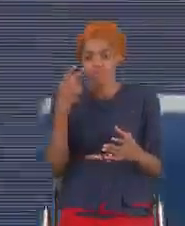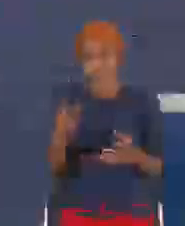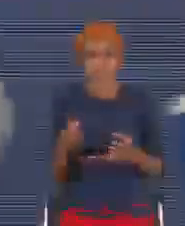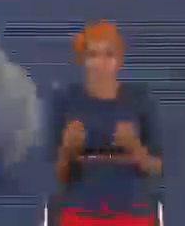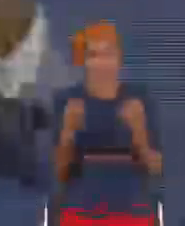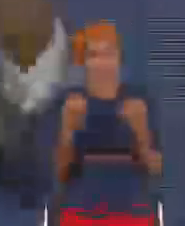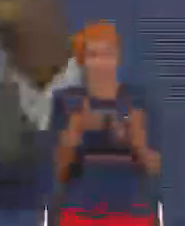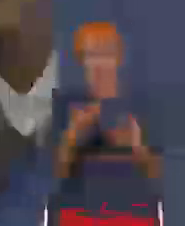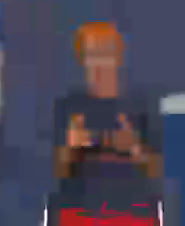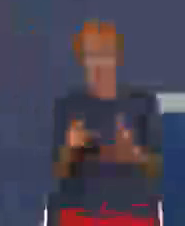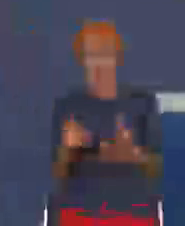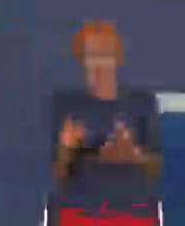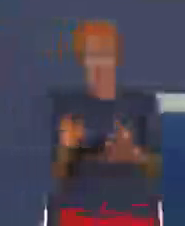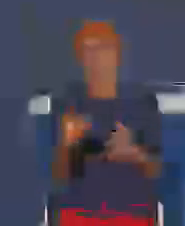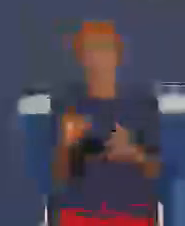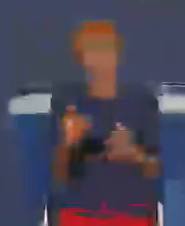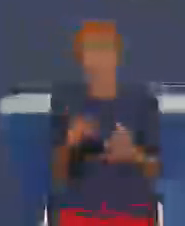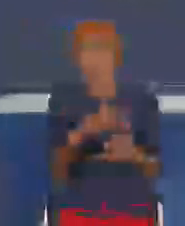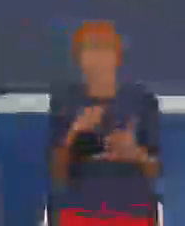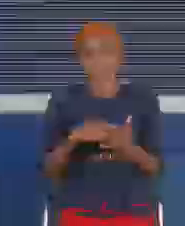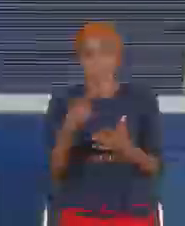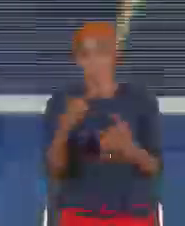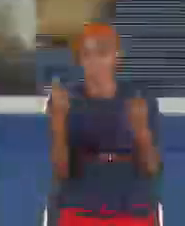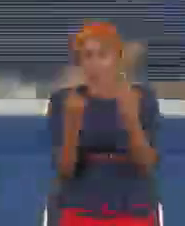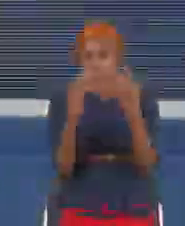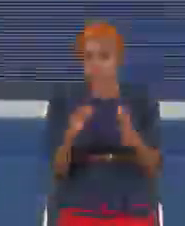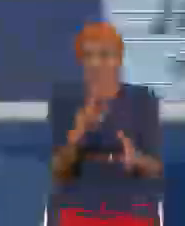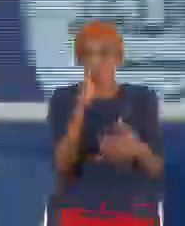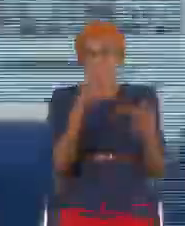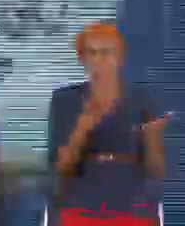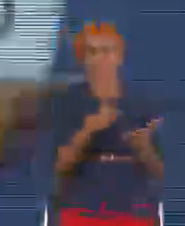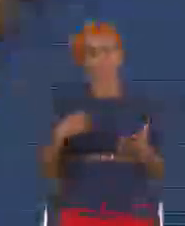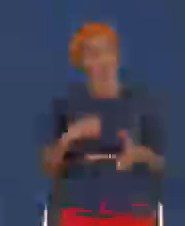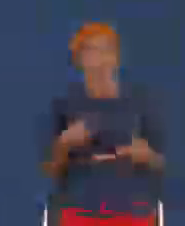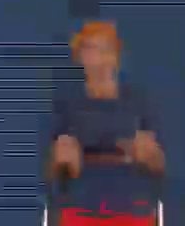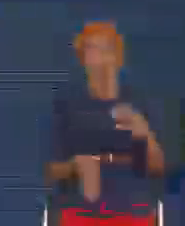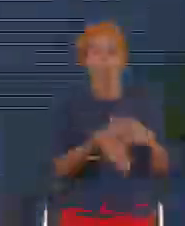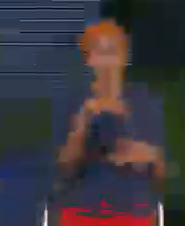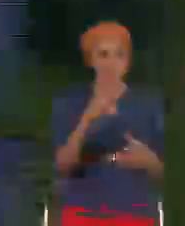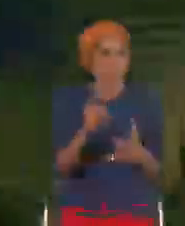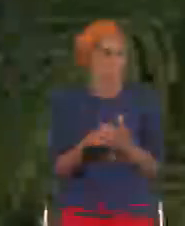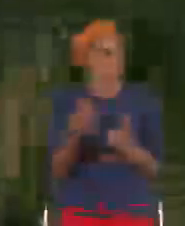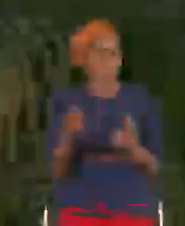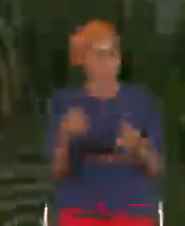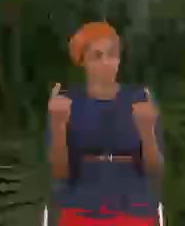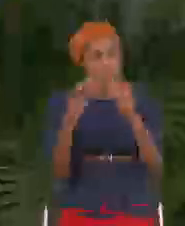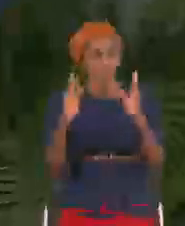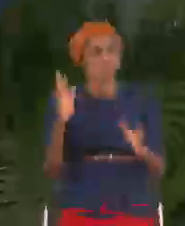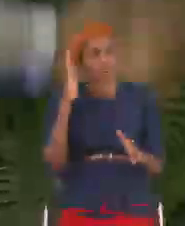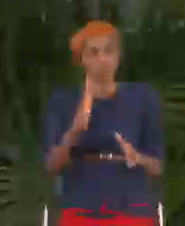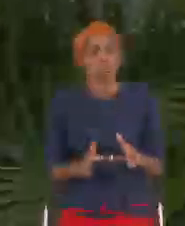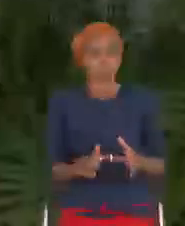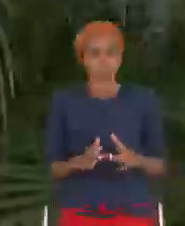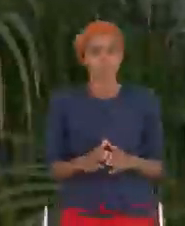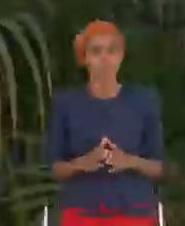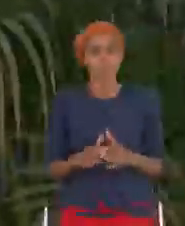and that little transgressor is still there, then we go out, the little transgressor will reverse